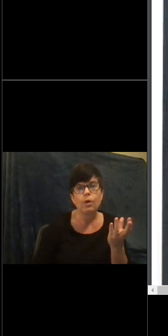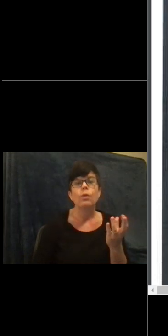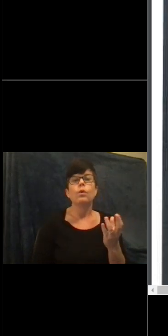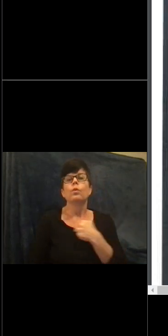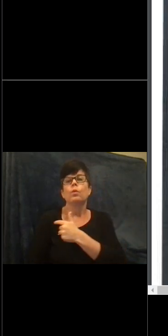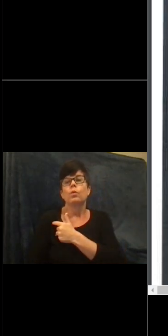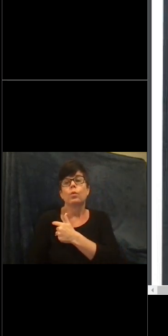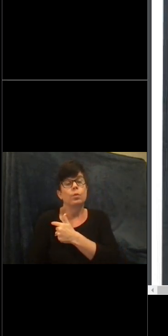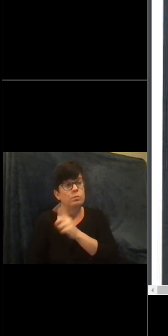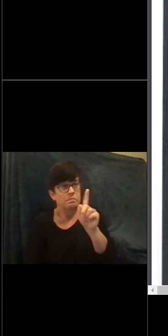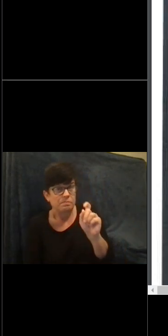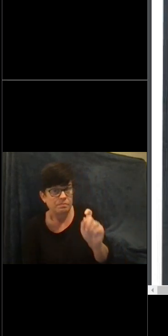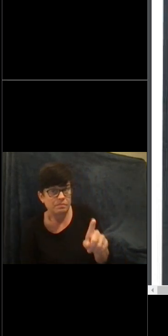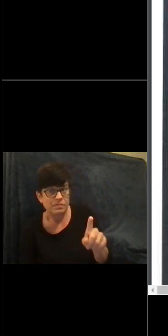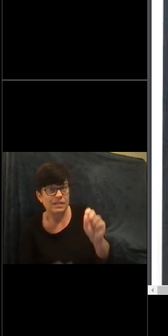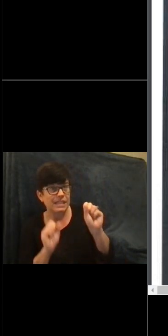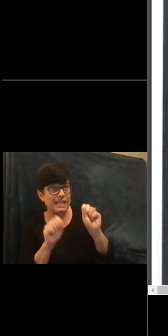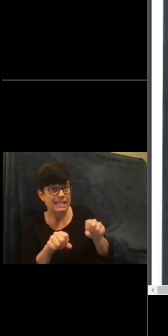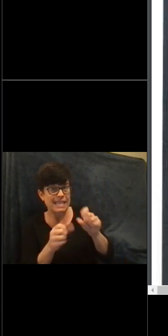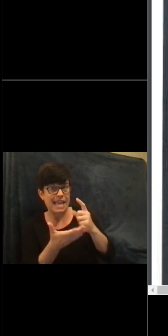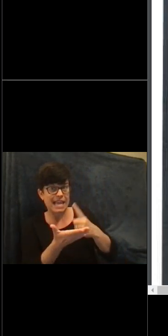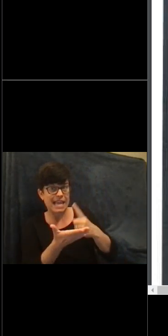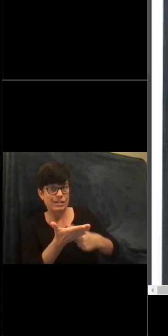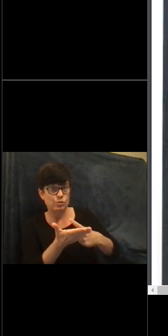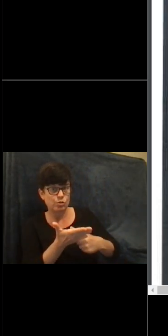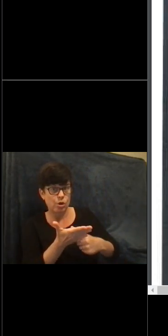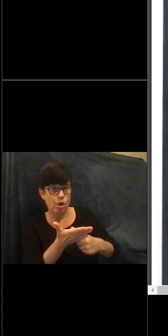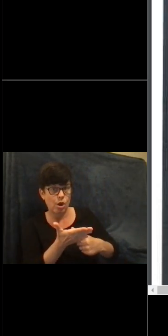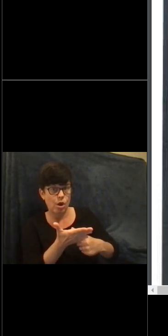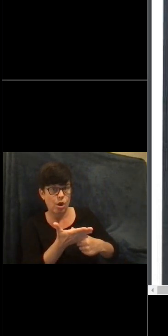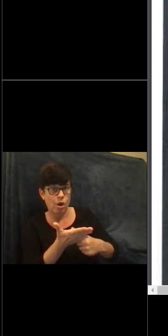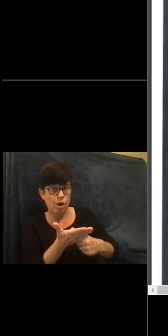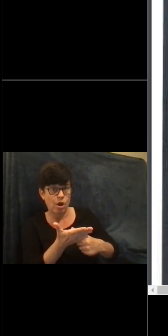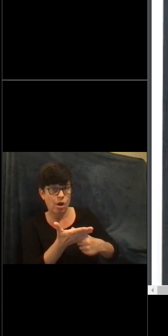is that something that maybe you could talk to your